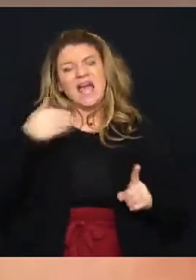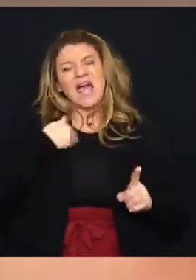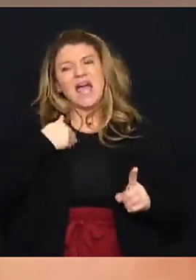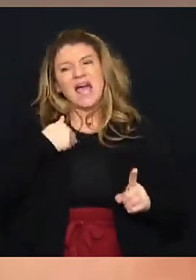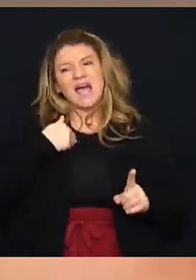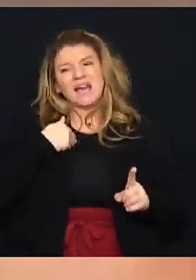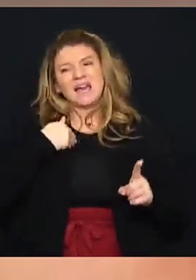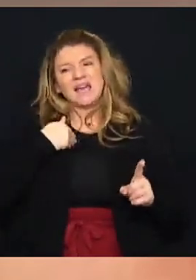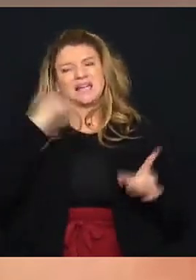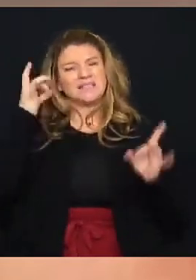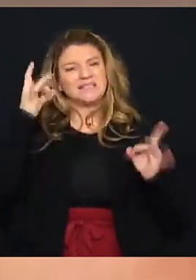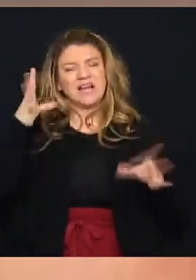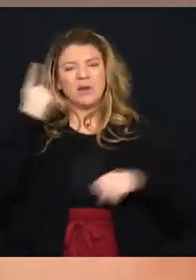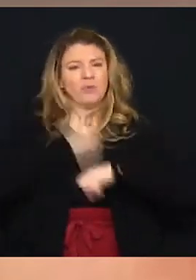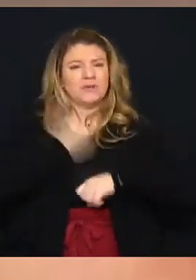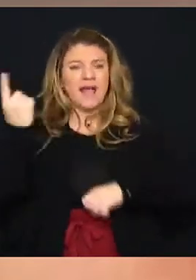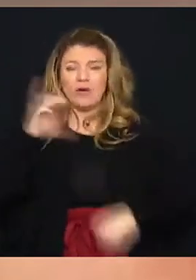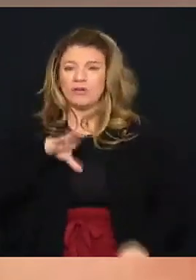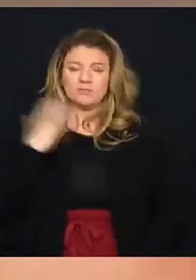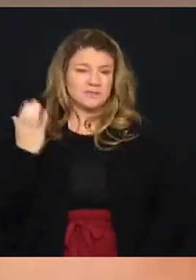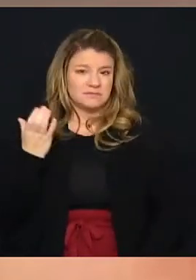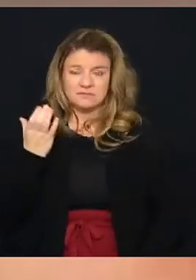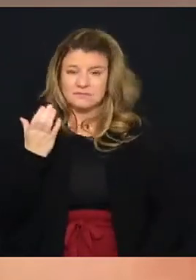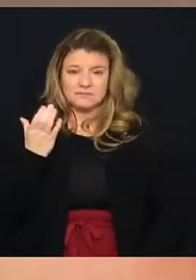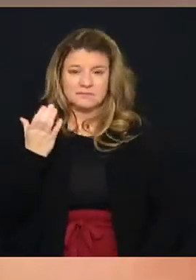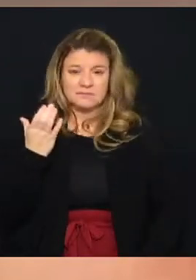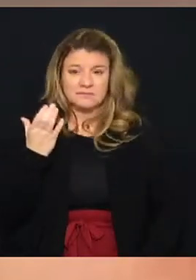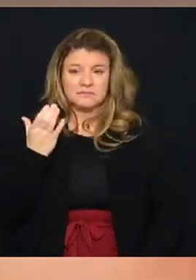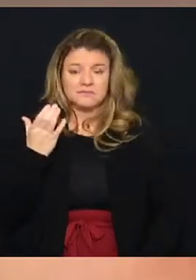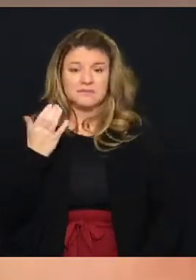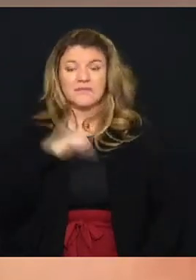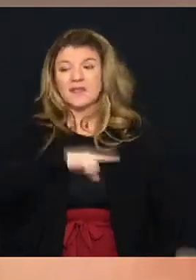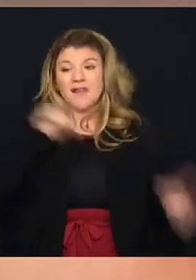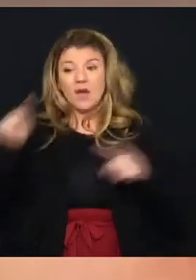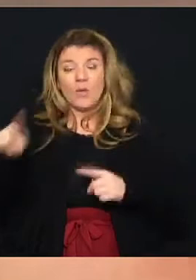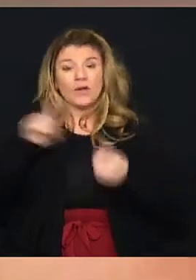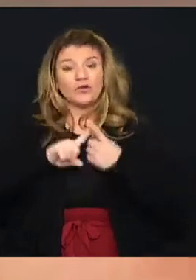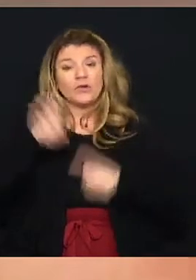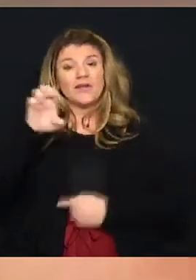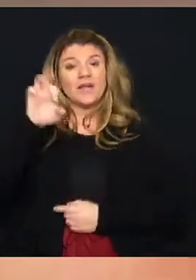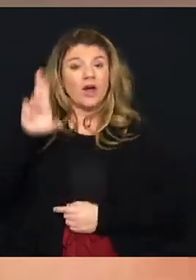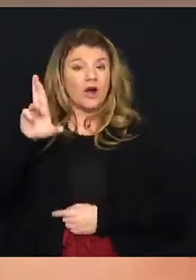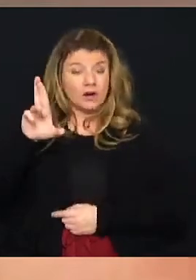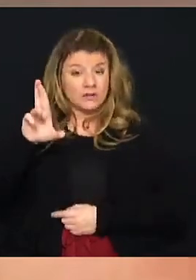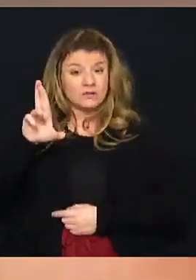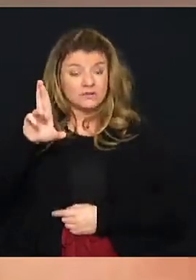a terrible day on Christmas, went to the urgent care